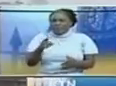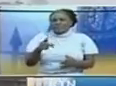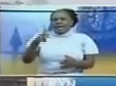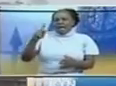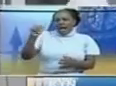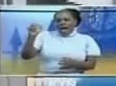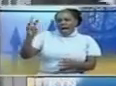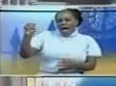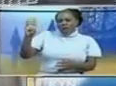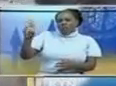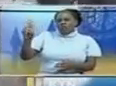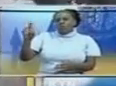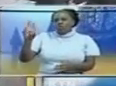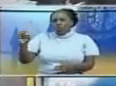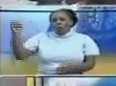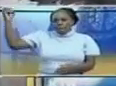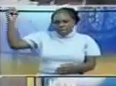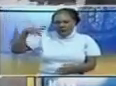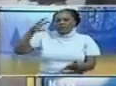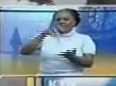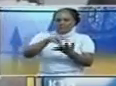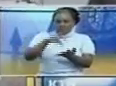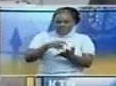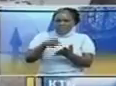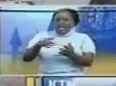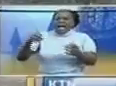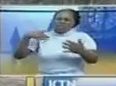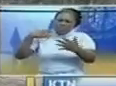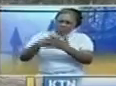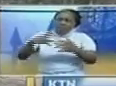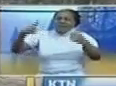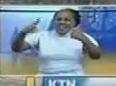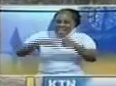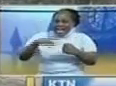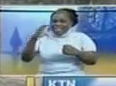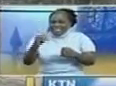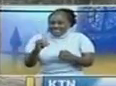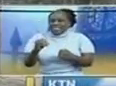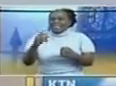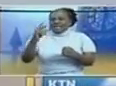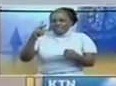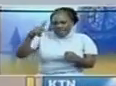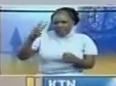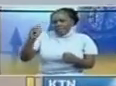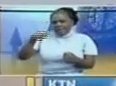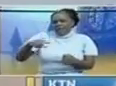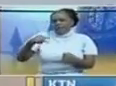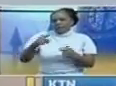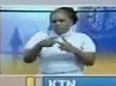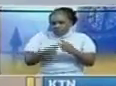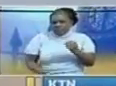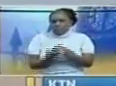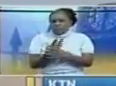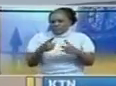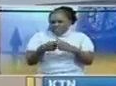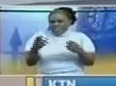Power Station. Here, up to 94 megawatts of power are produced. Power generation begins right